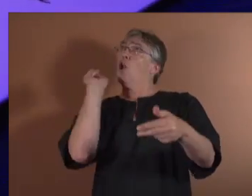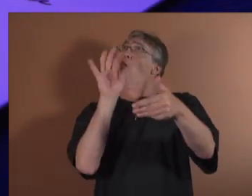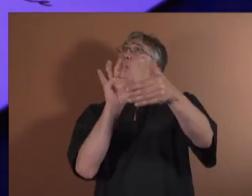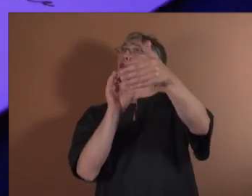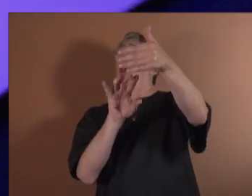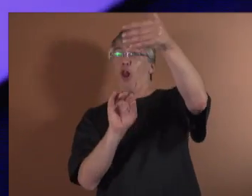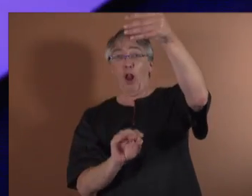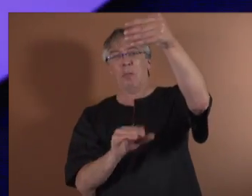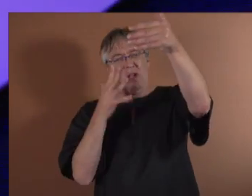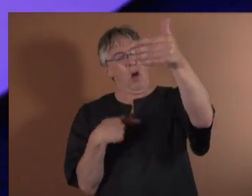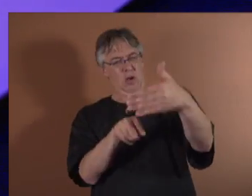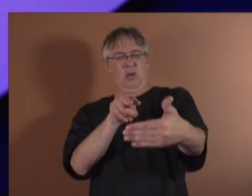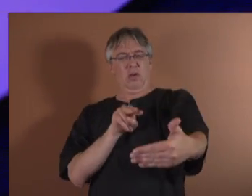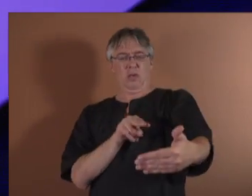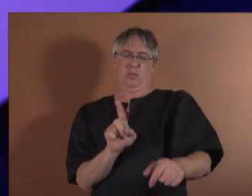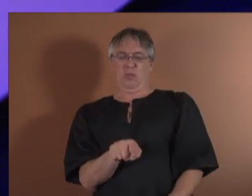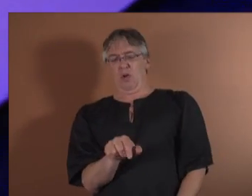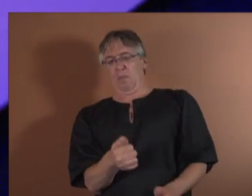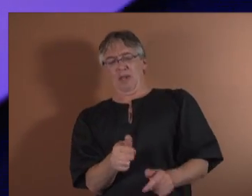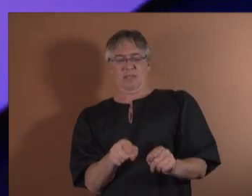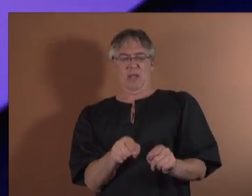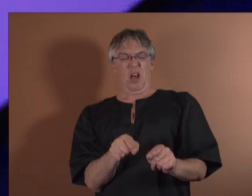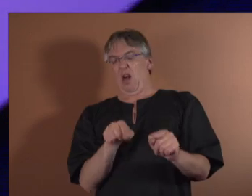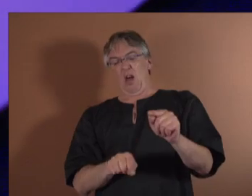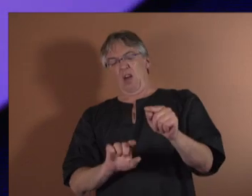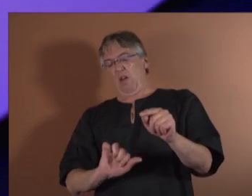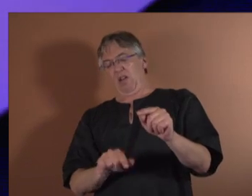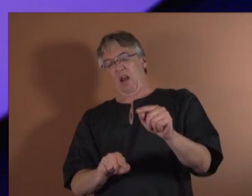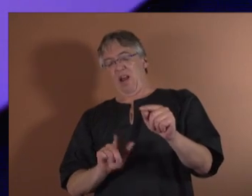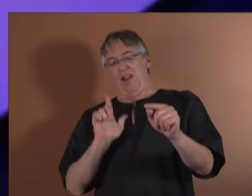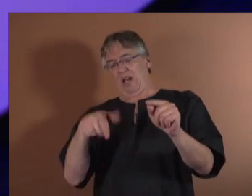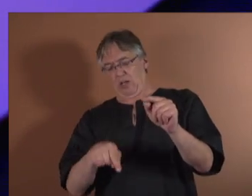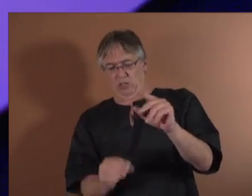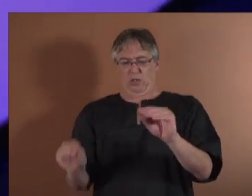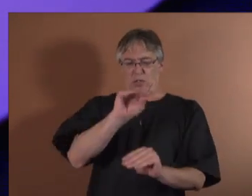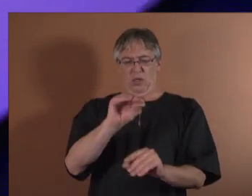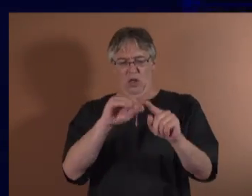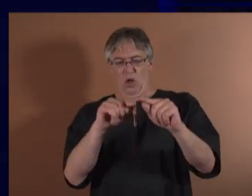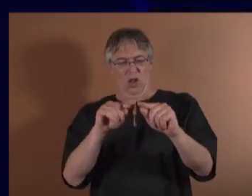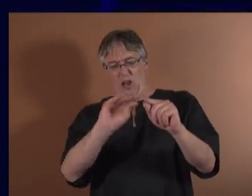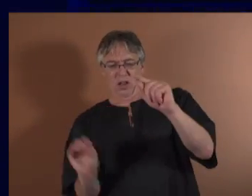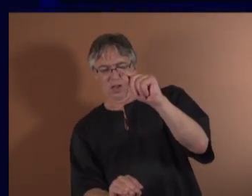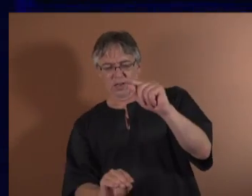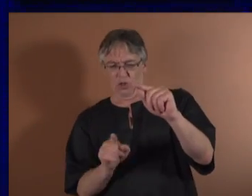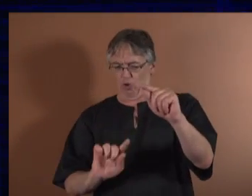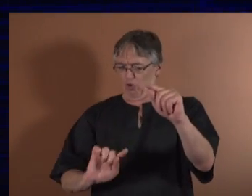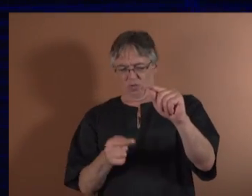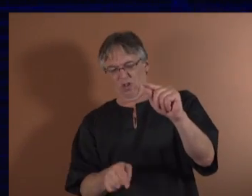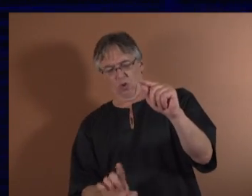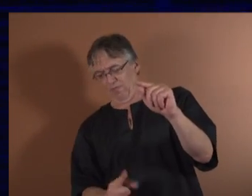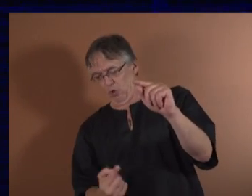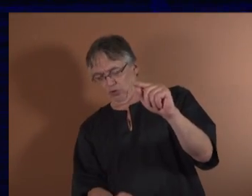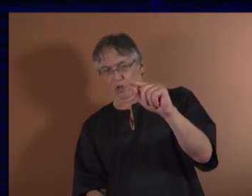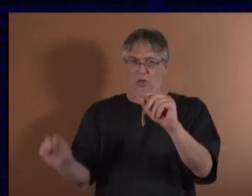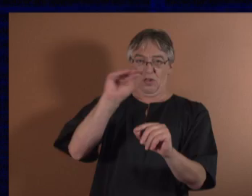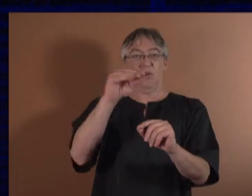best, what's the best idea, what's the first thing I need to do, what's the most important thing. So usually you will start to structure your data based